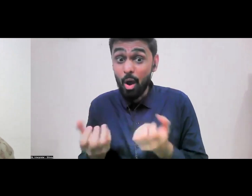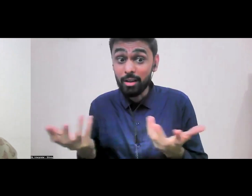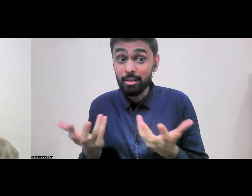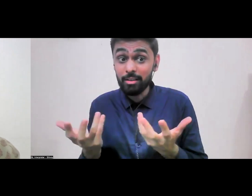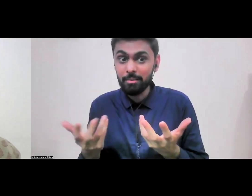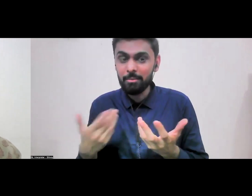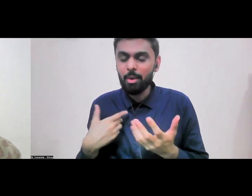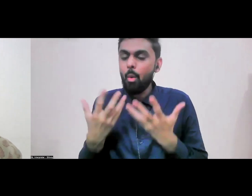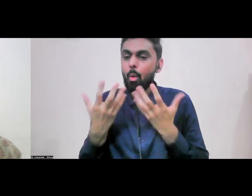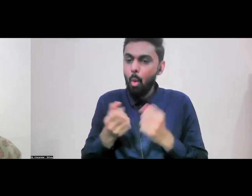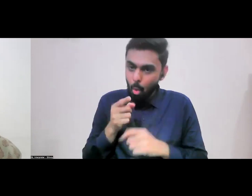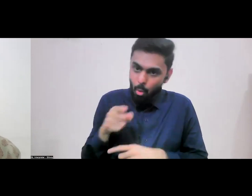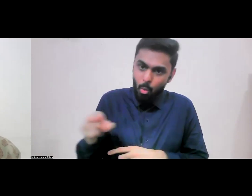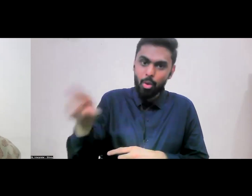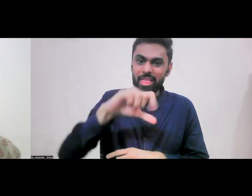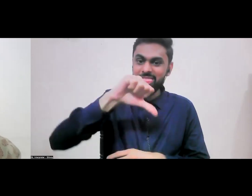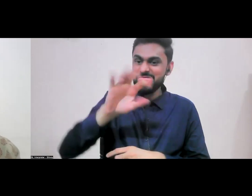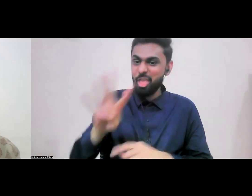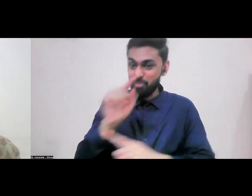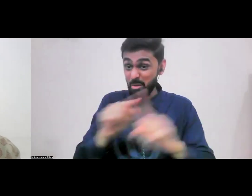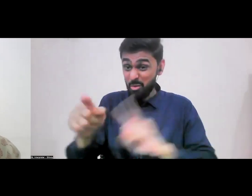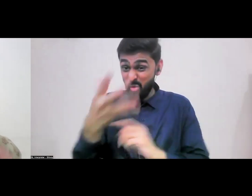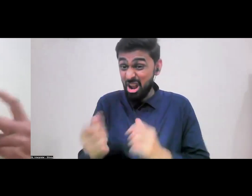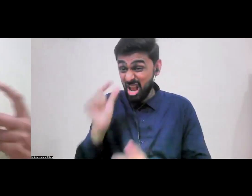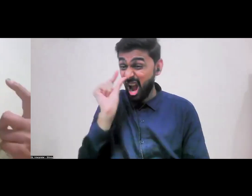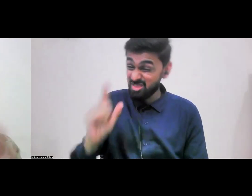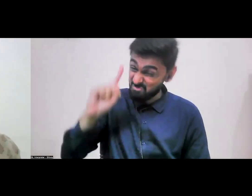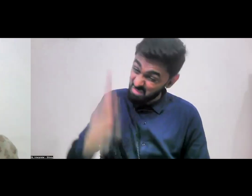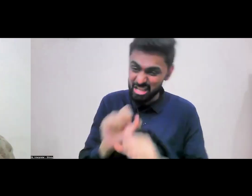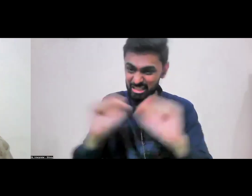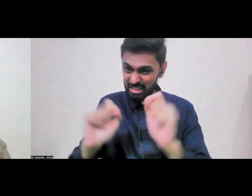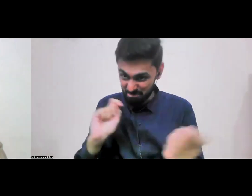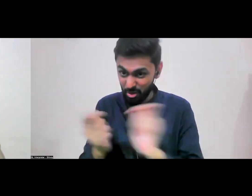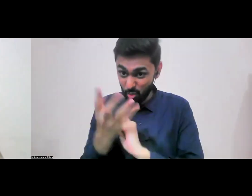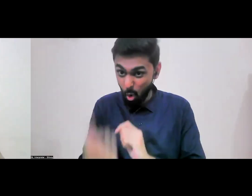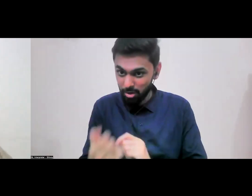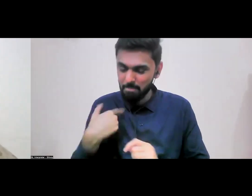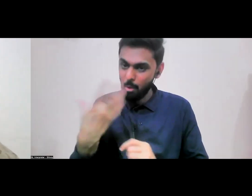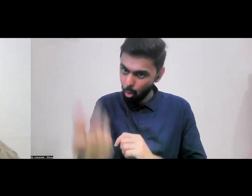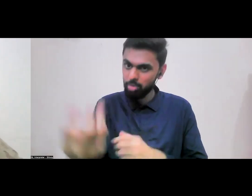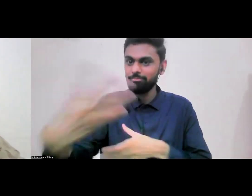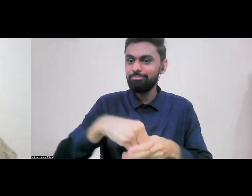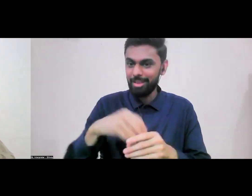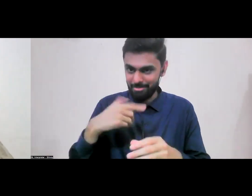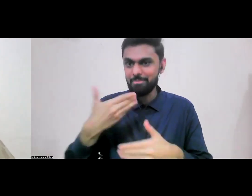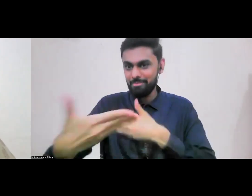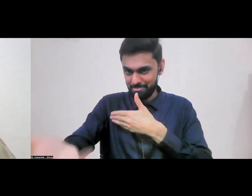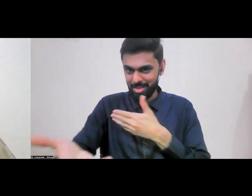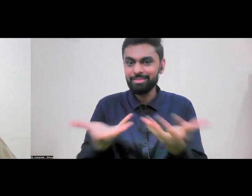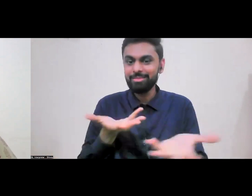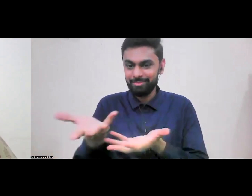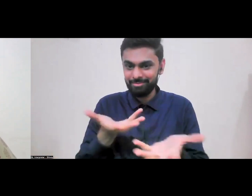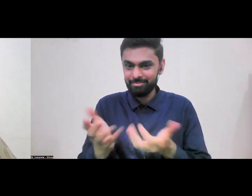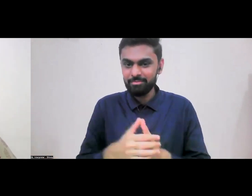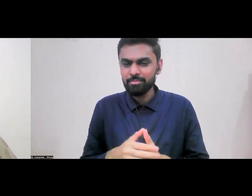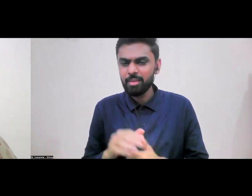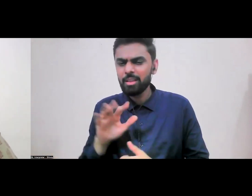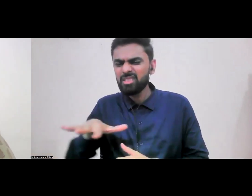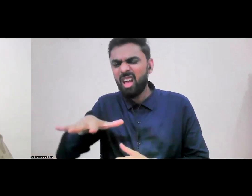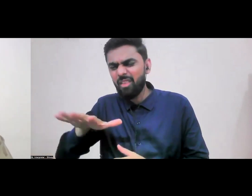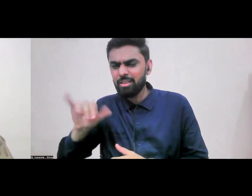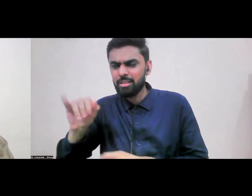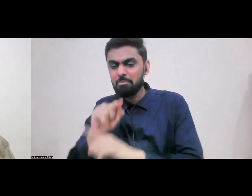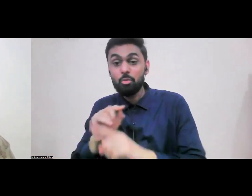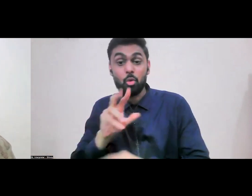I'm expecting all you 94% folks to want to do some action, okay? We will come to that. Somewhat is 6%. Nobody's saying